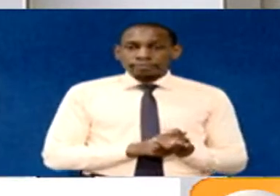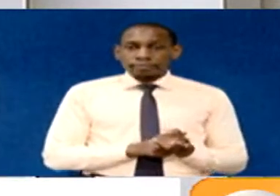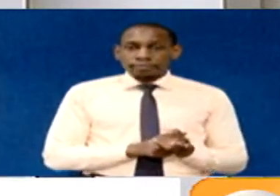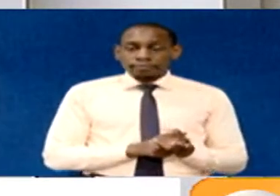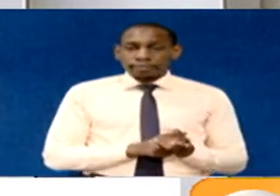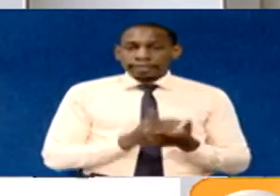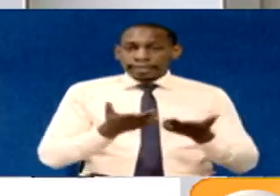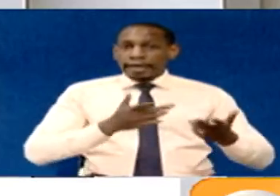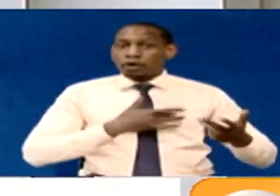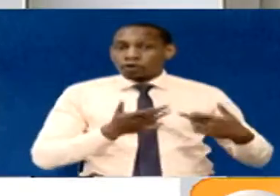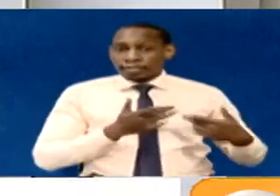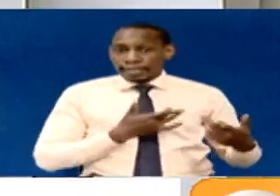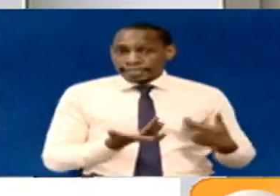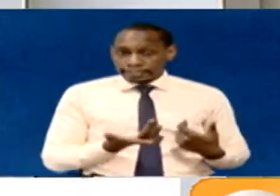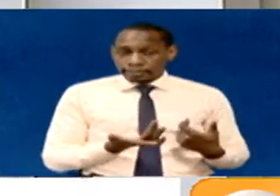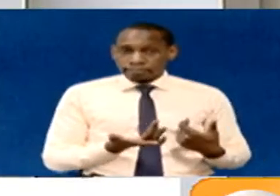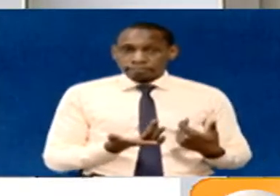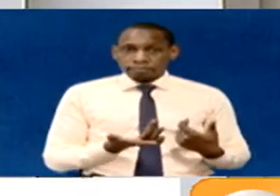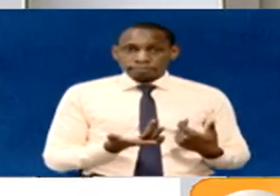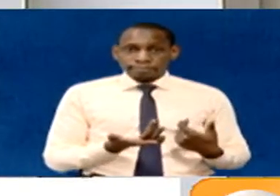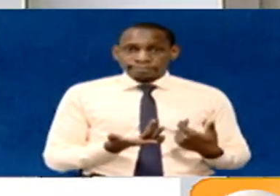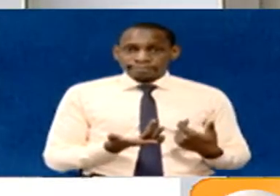of